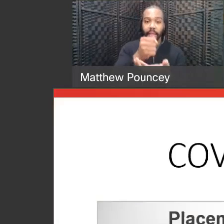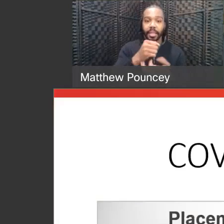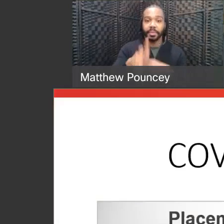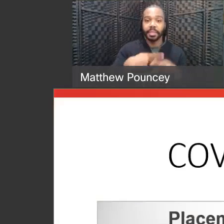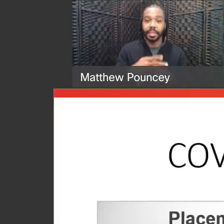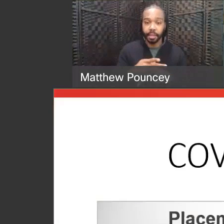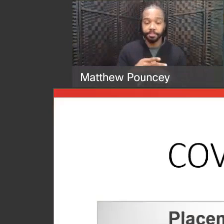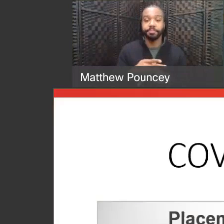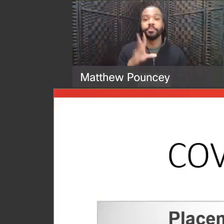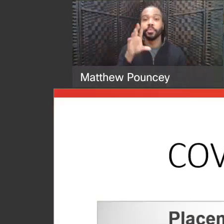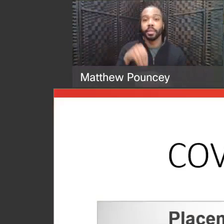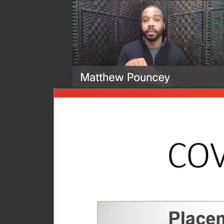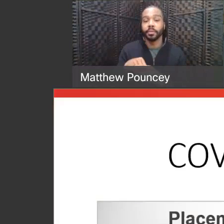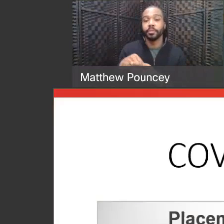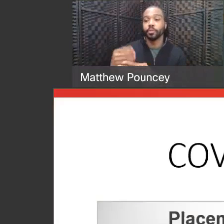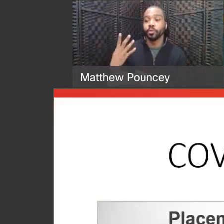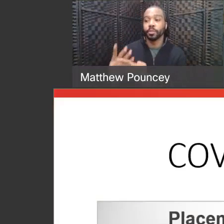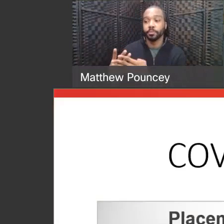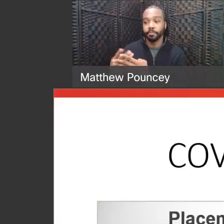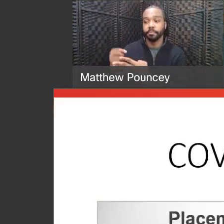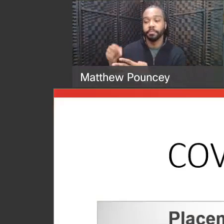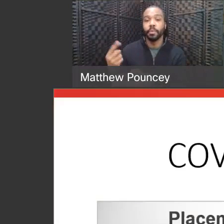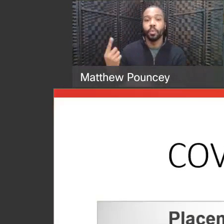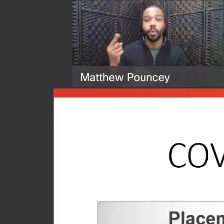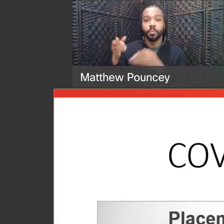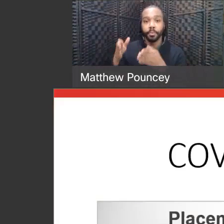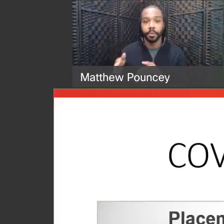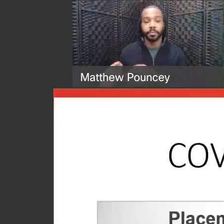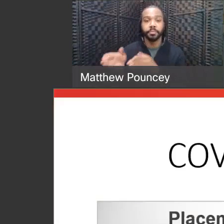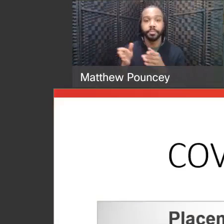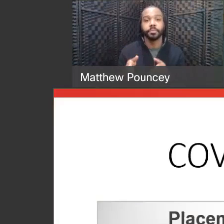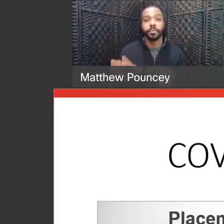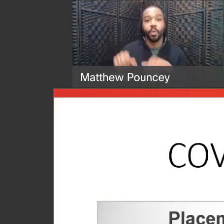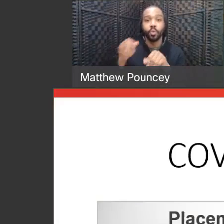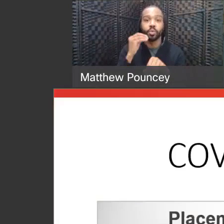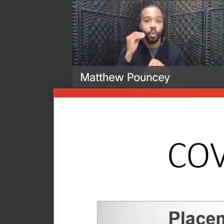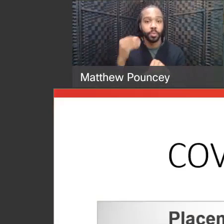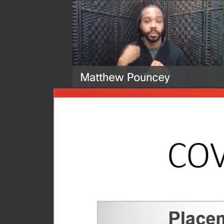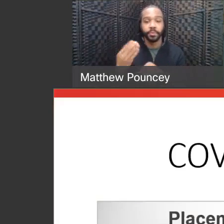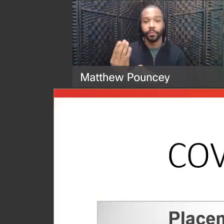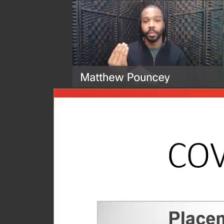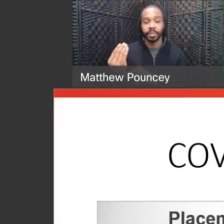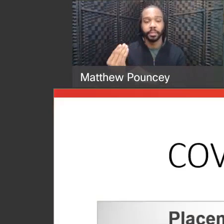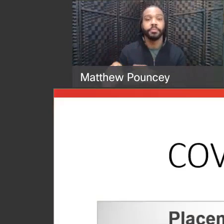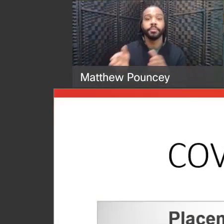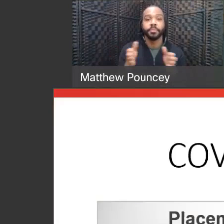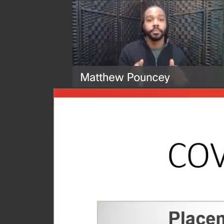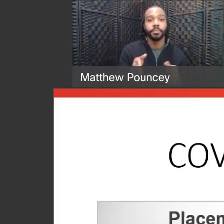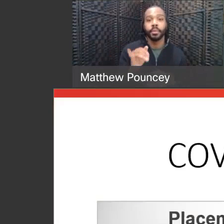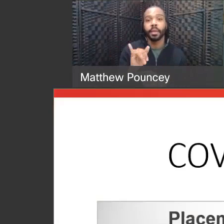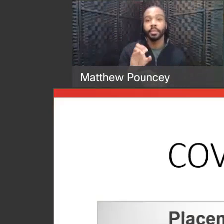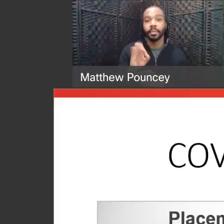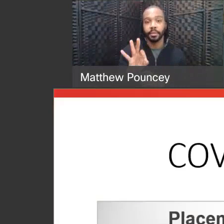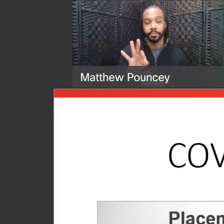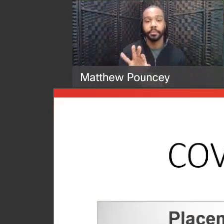in a correctional facility, there has been one person. In host homes, 14 people. In intermediate care